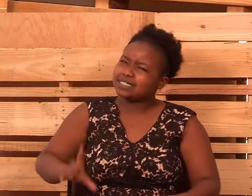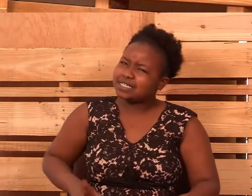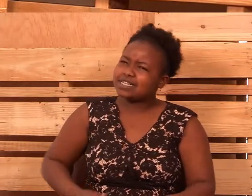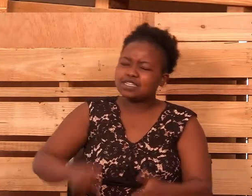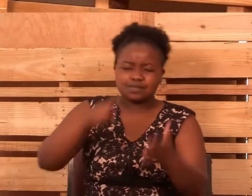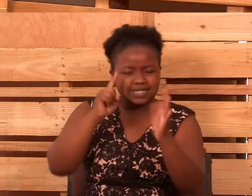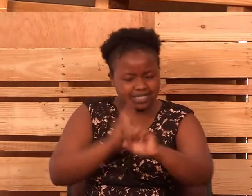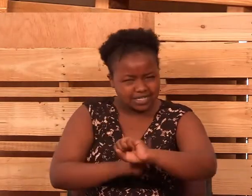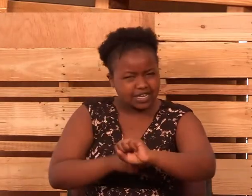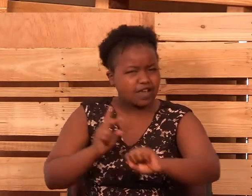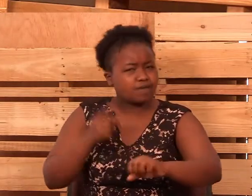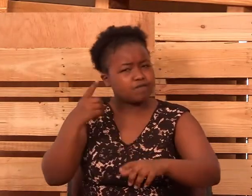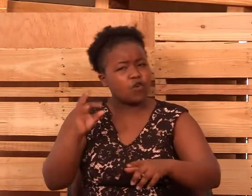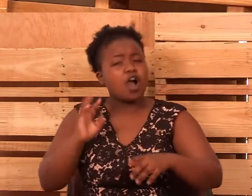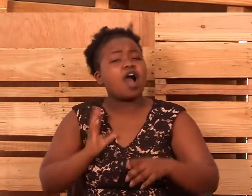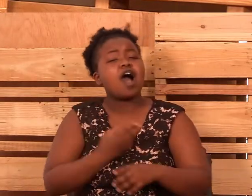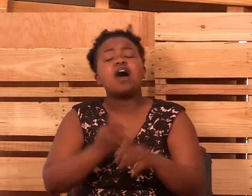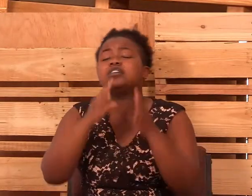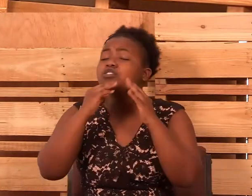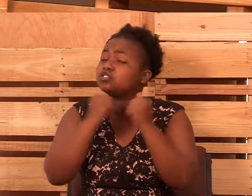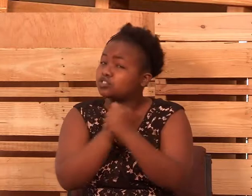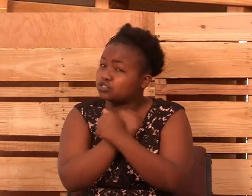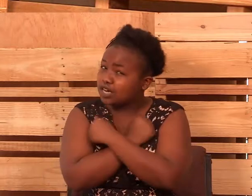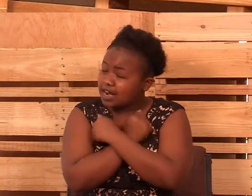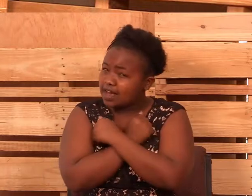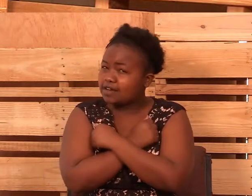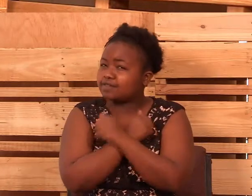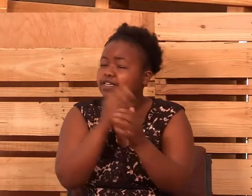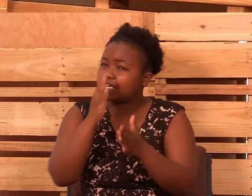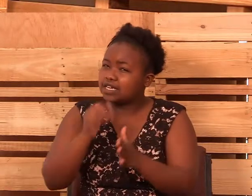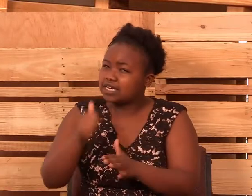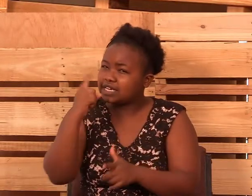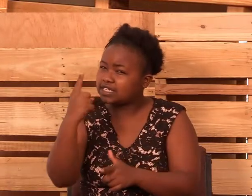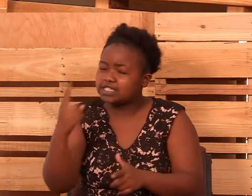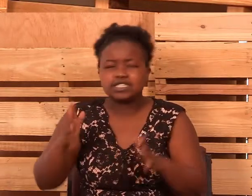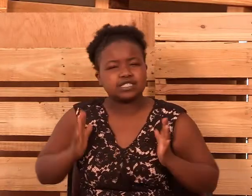love to everyone, that you love us so, so